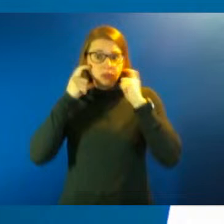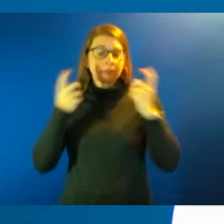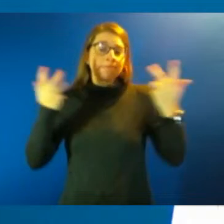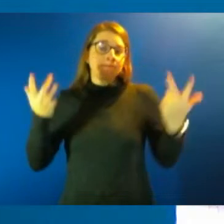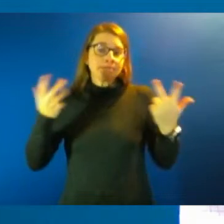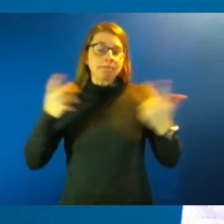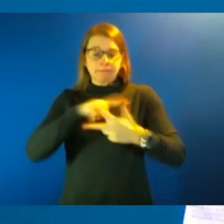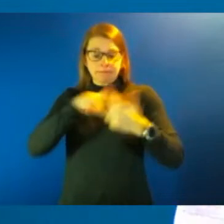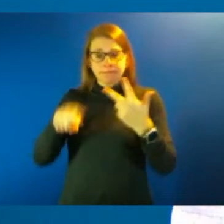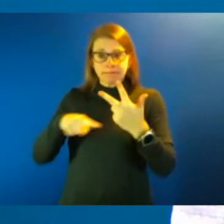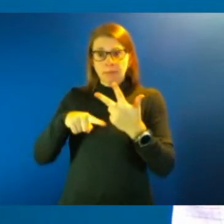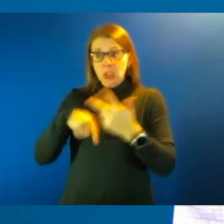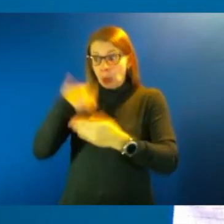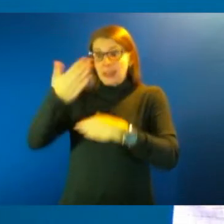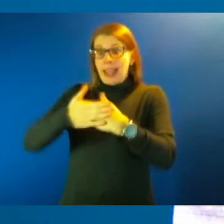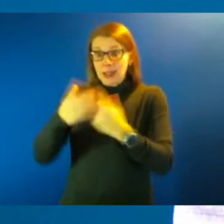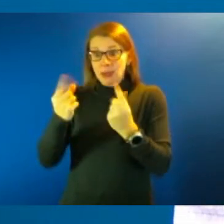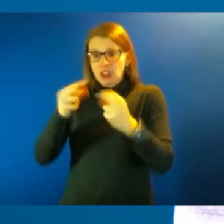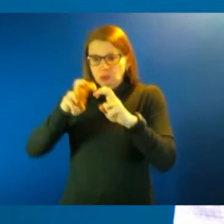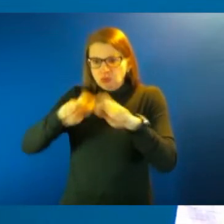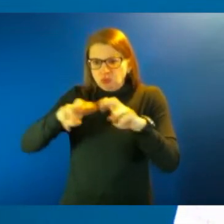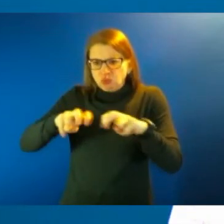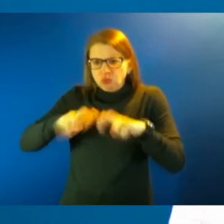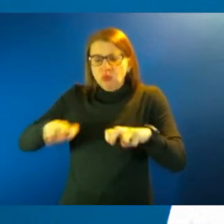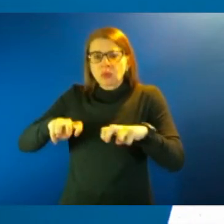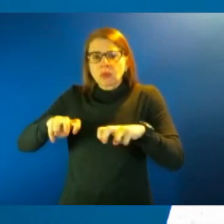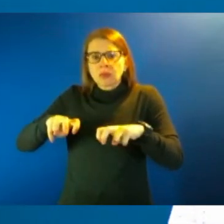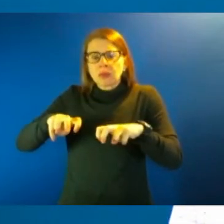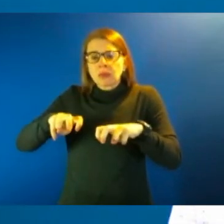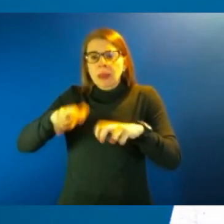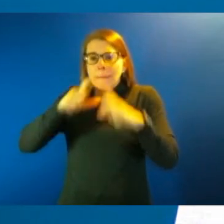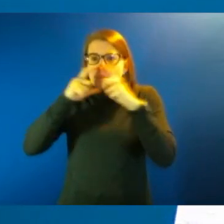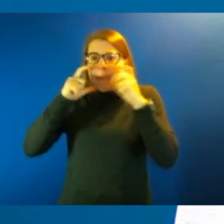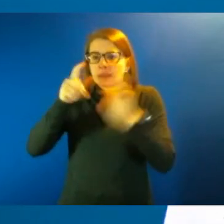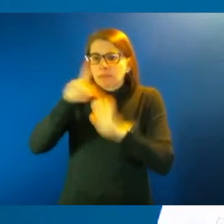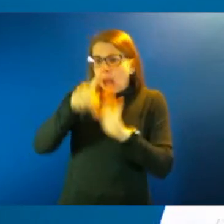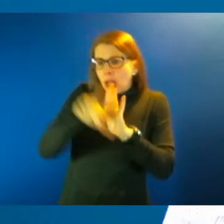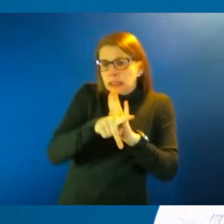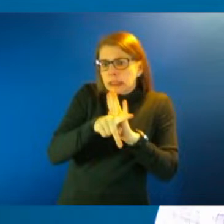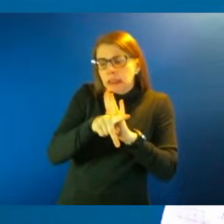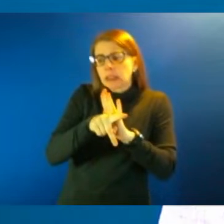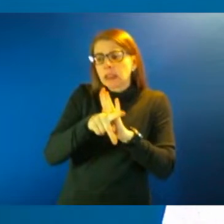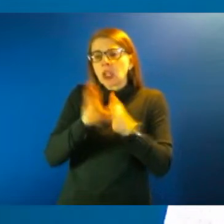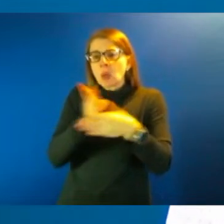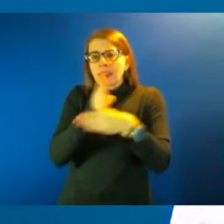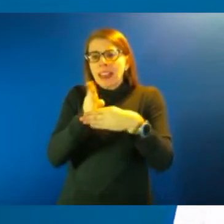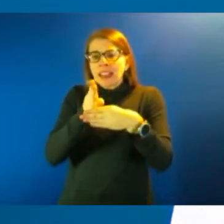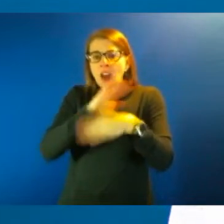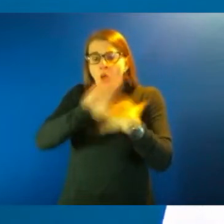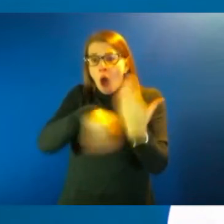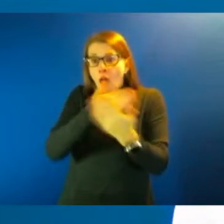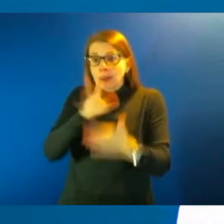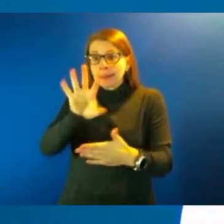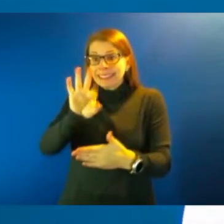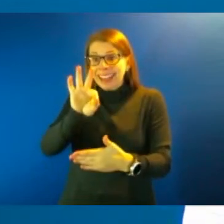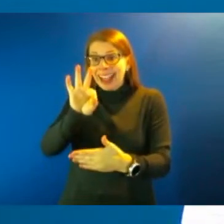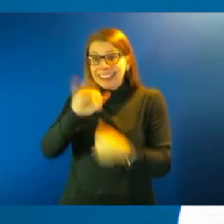next, as we went ahead and looked at mask policies within all of the 9 counties of the metro